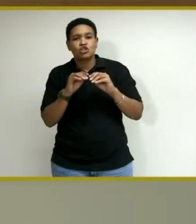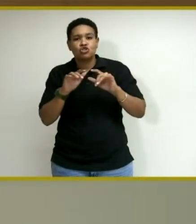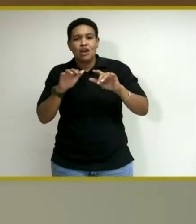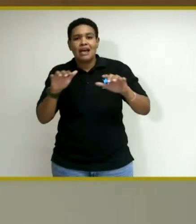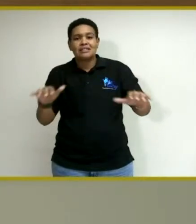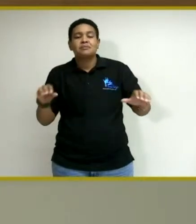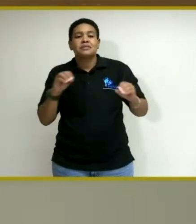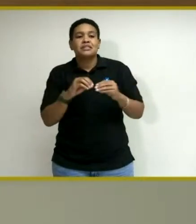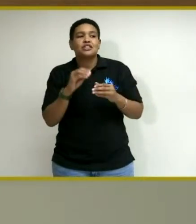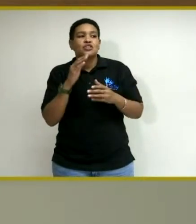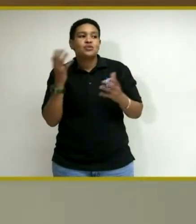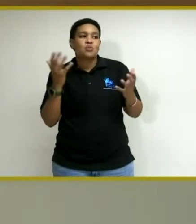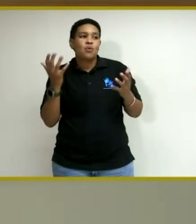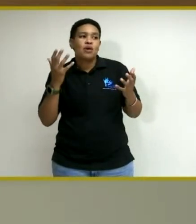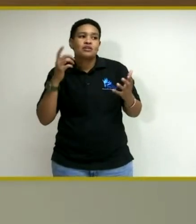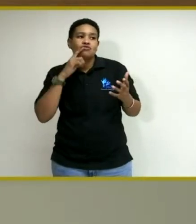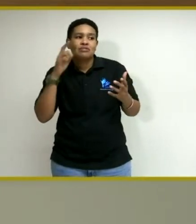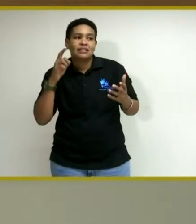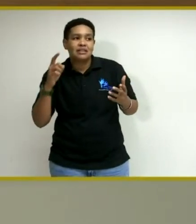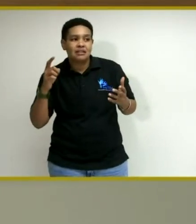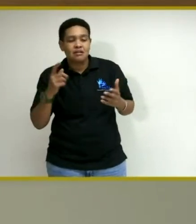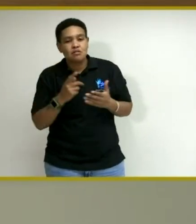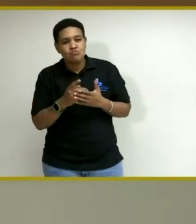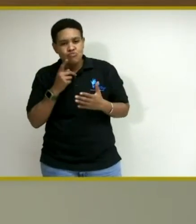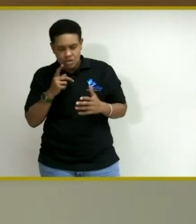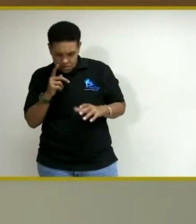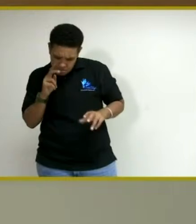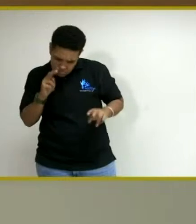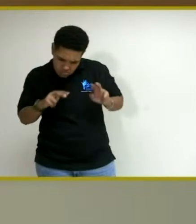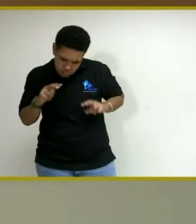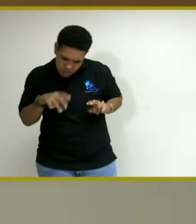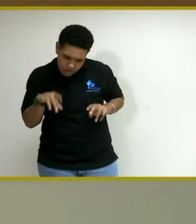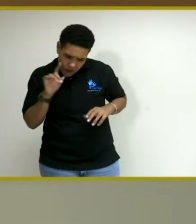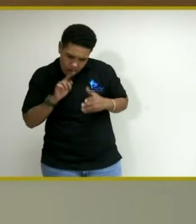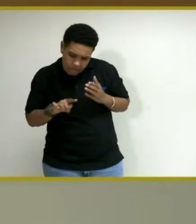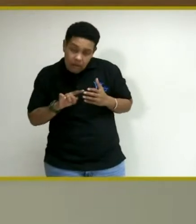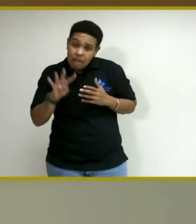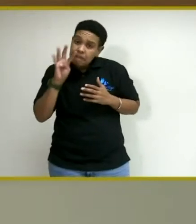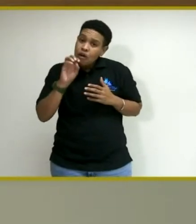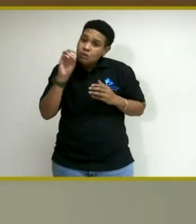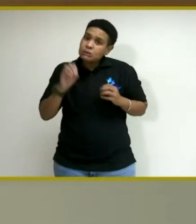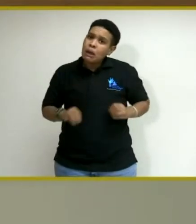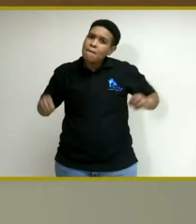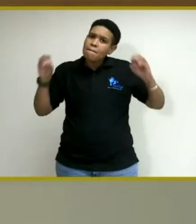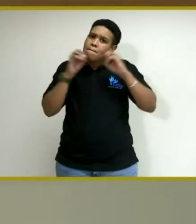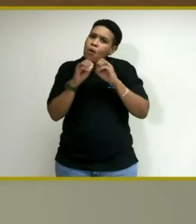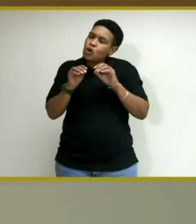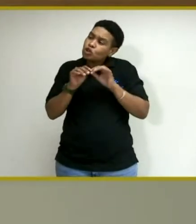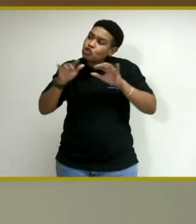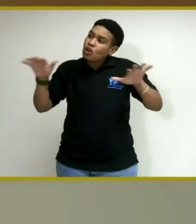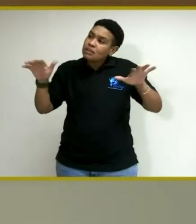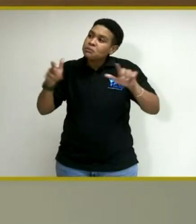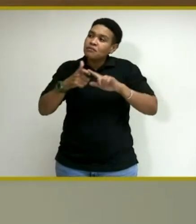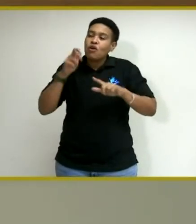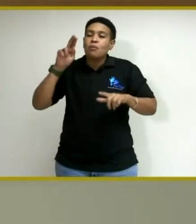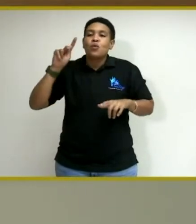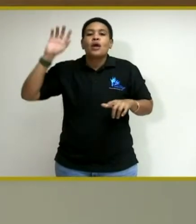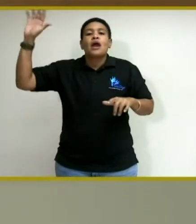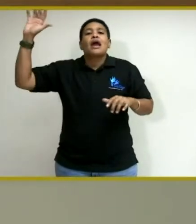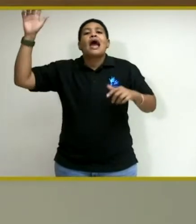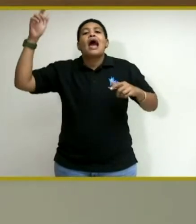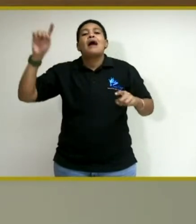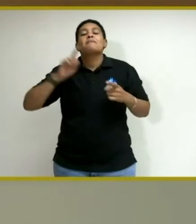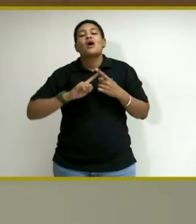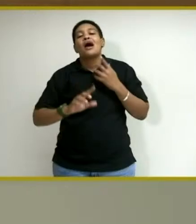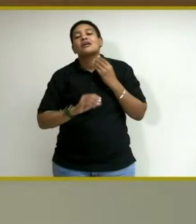in some. That is what is being preliminarily reported in from coming out of the UK. And also